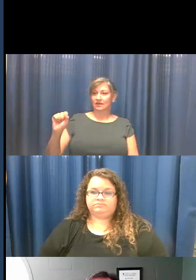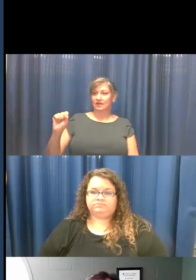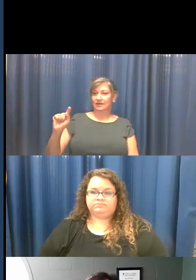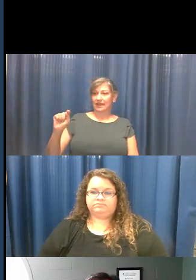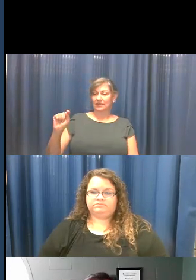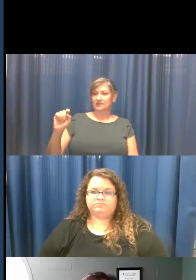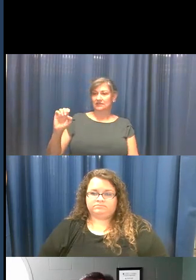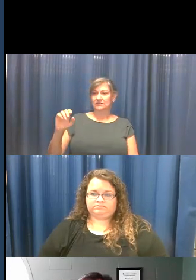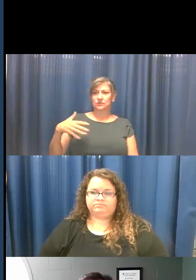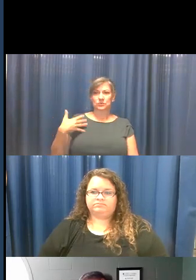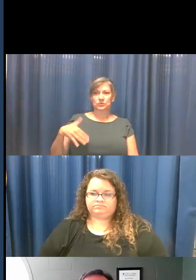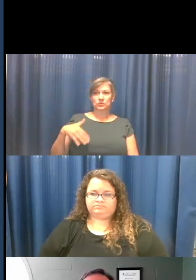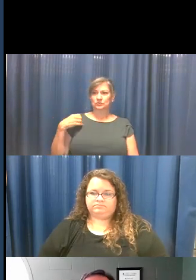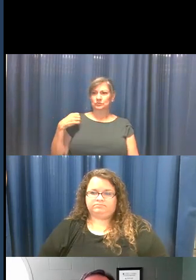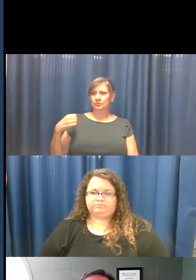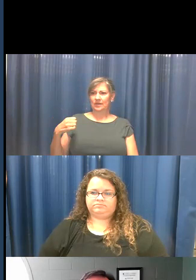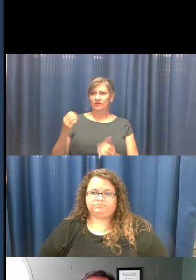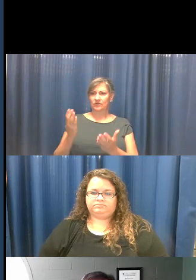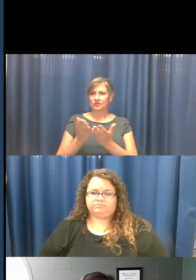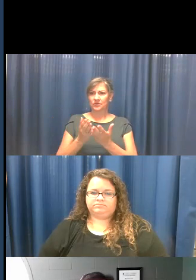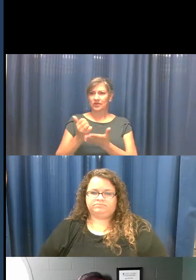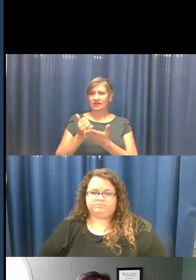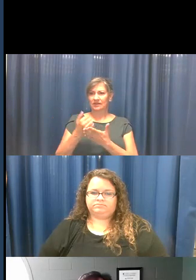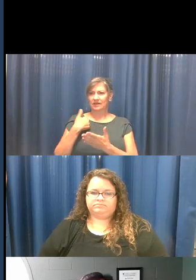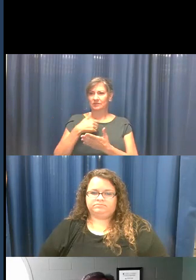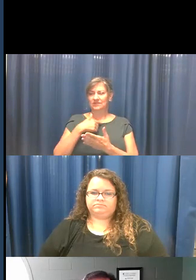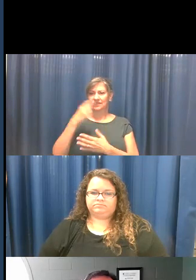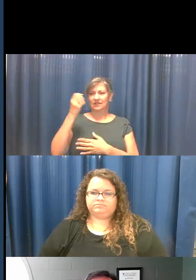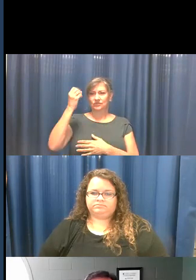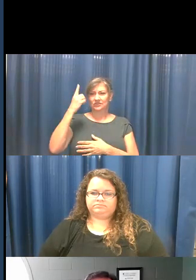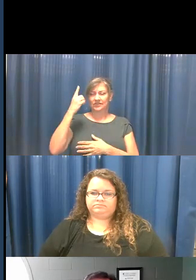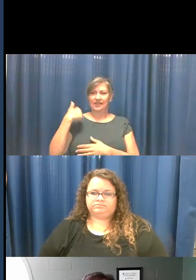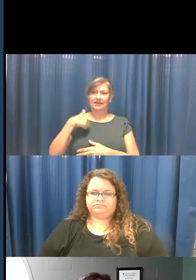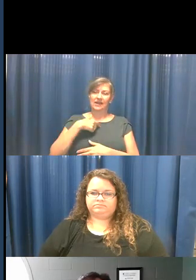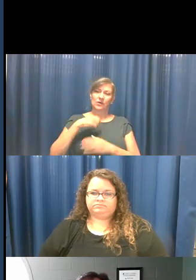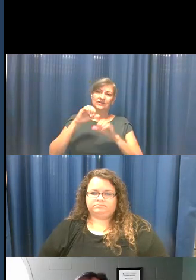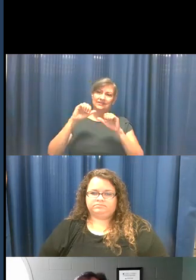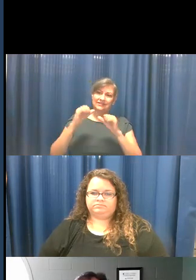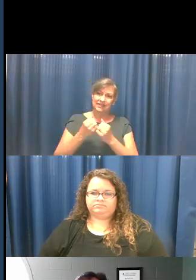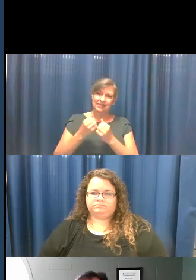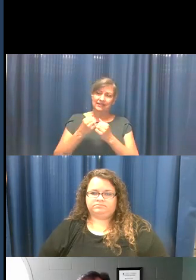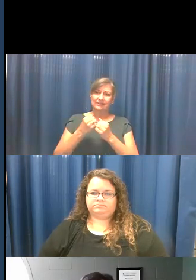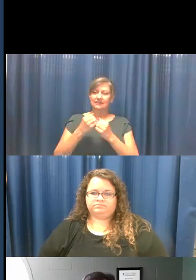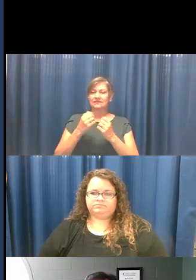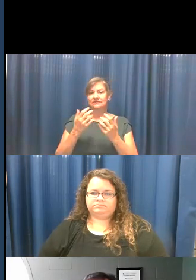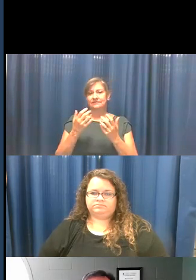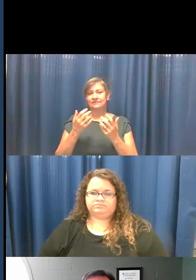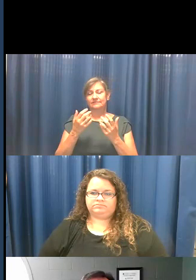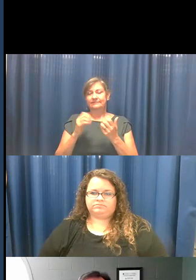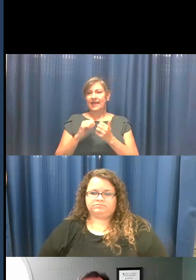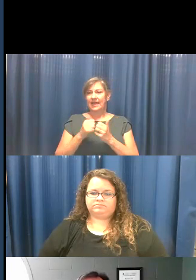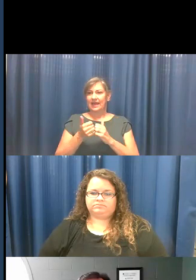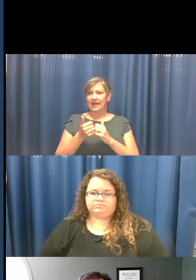powerful book that also helps us understand our society and sort of how